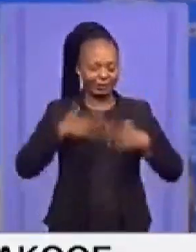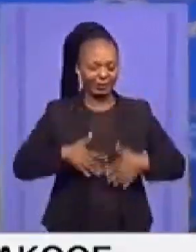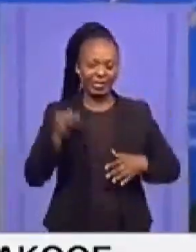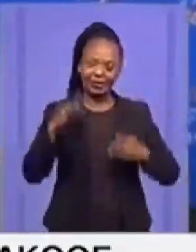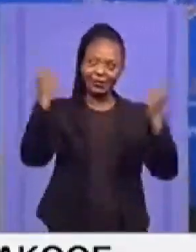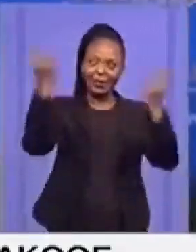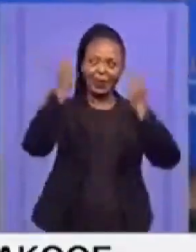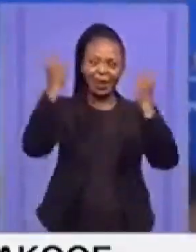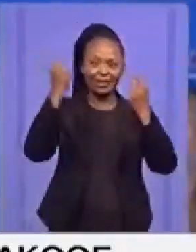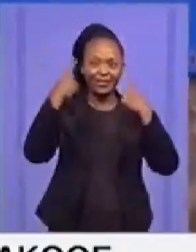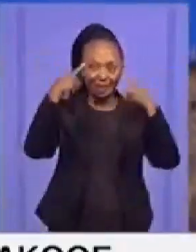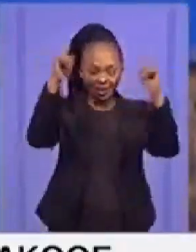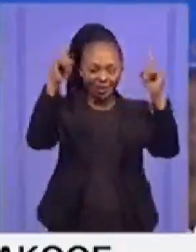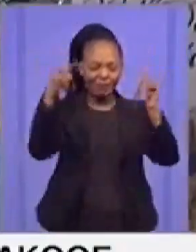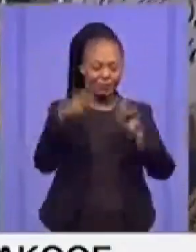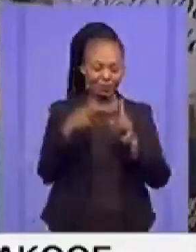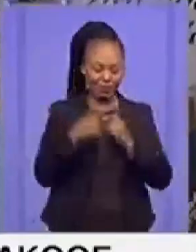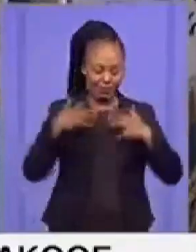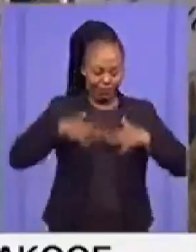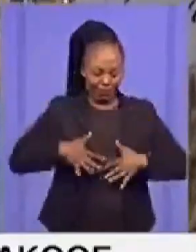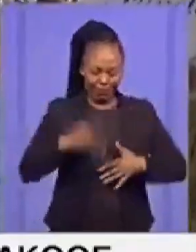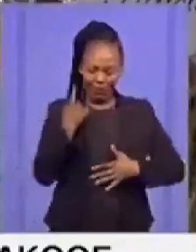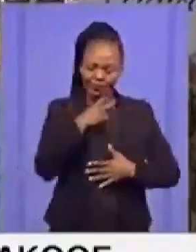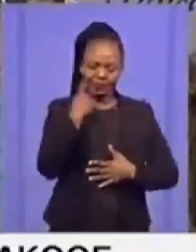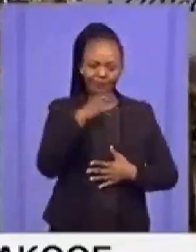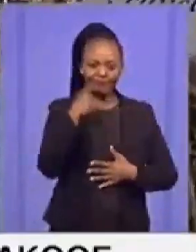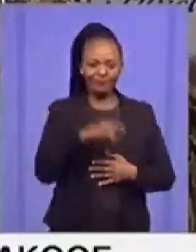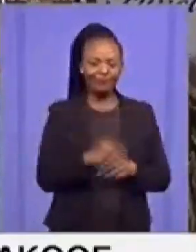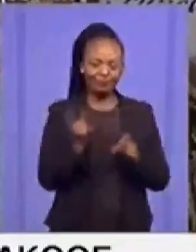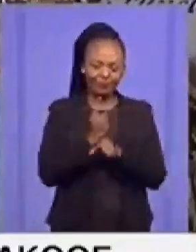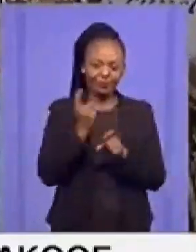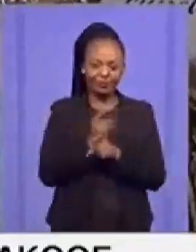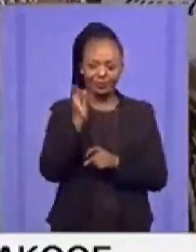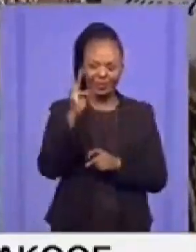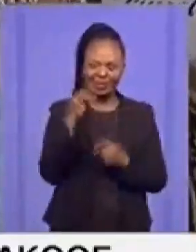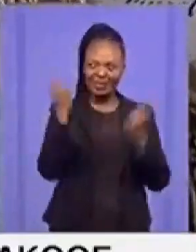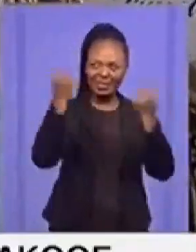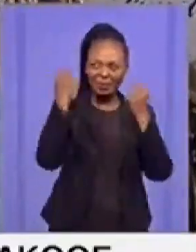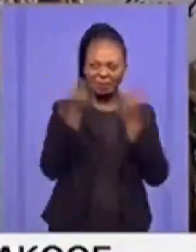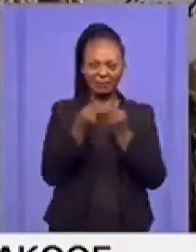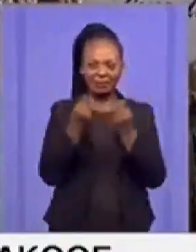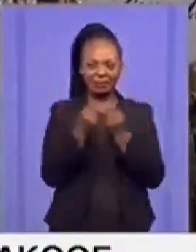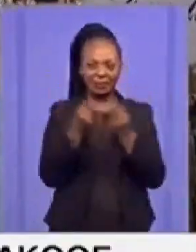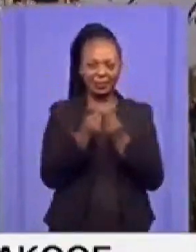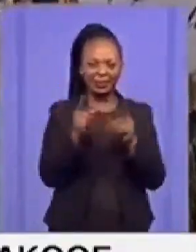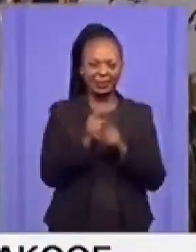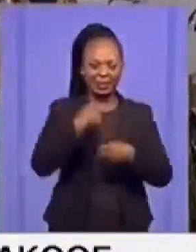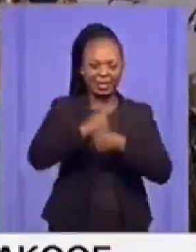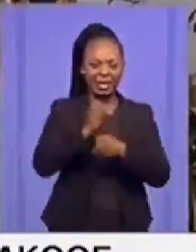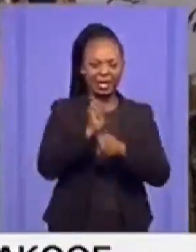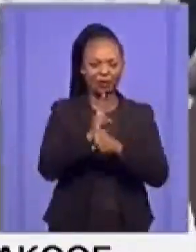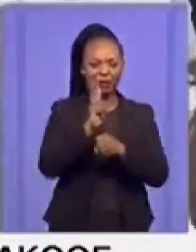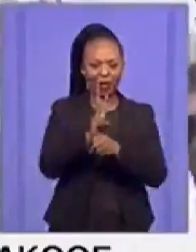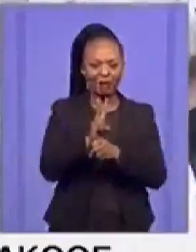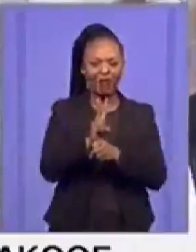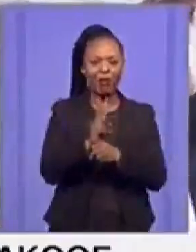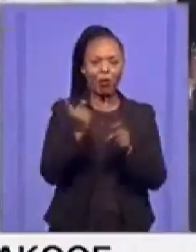keteka tlholo. O ne a apara sutu ena ka mehla ha keteka sephetho sa sehlopha sa